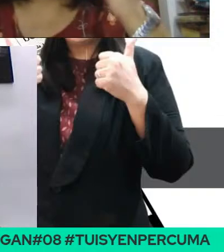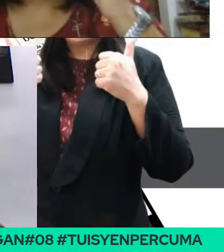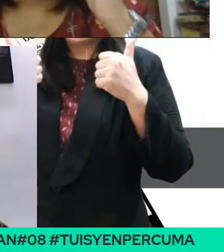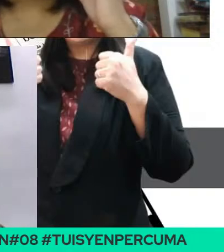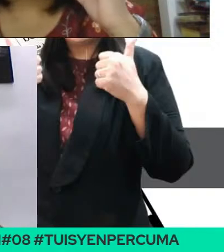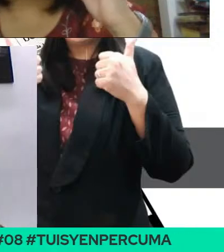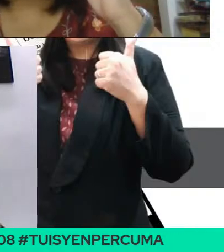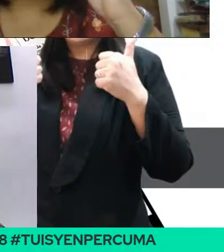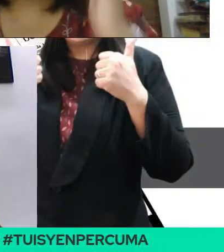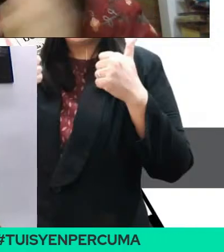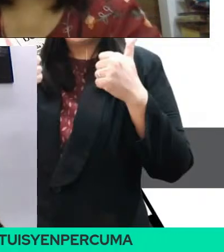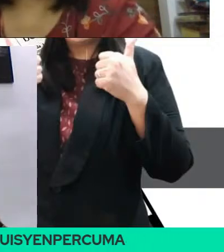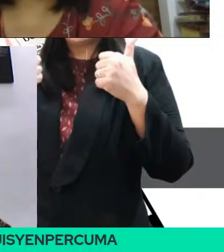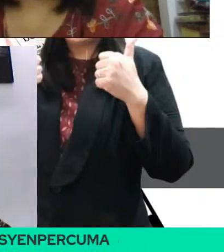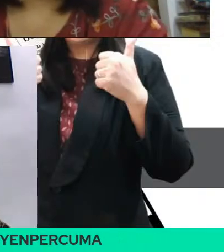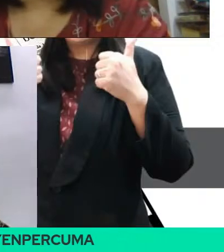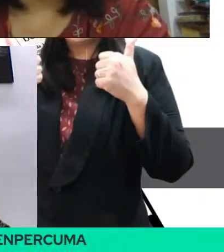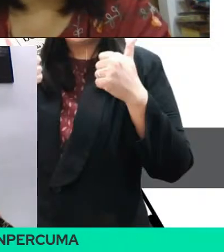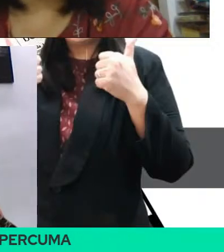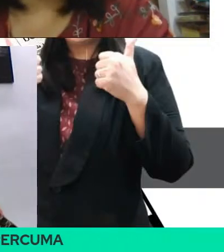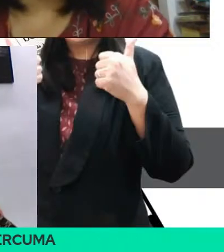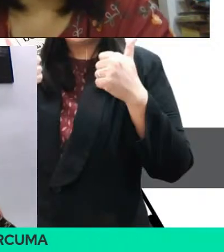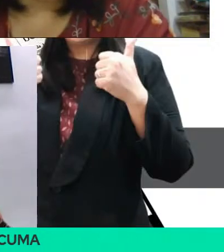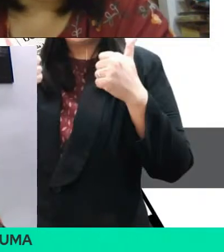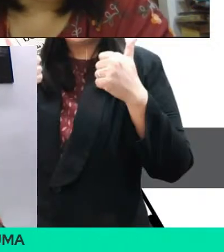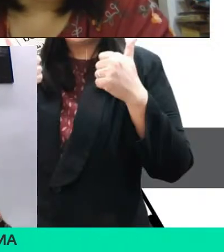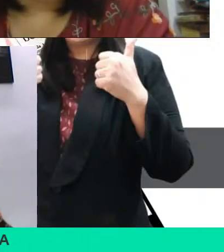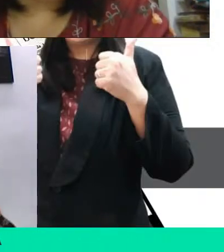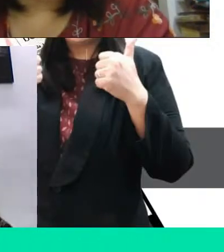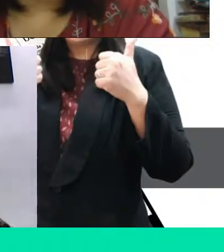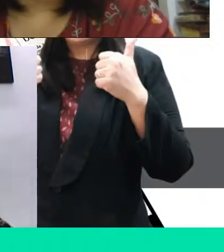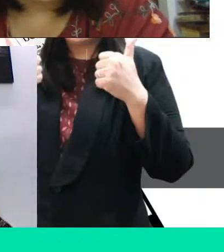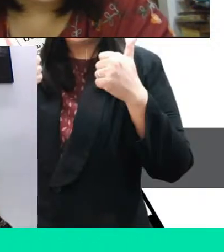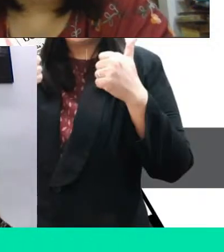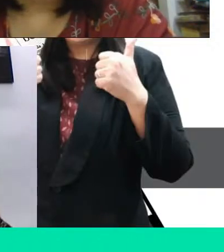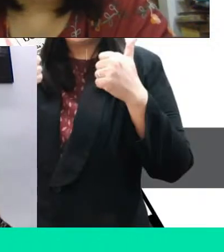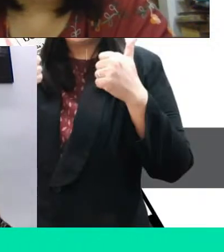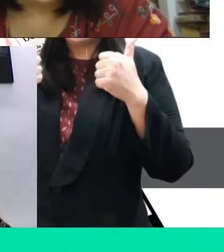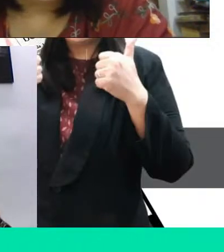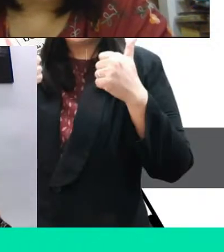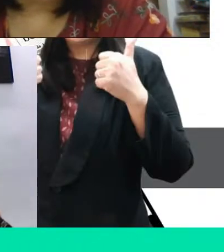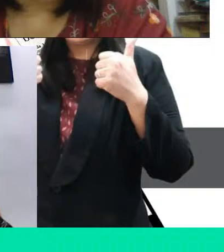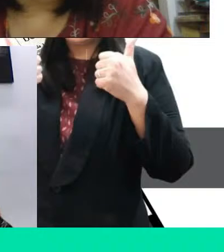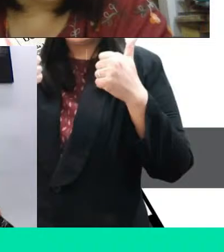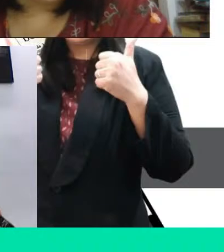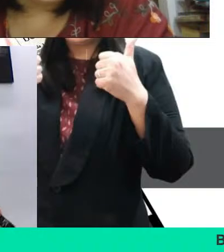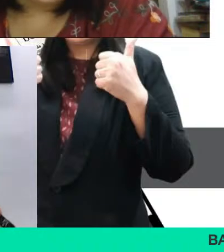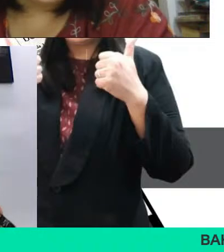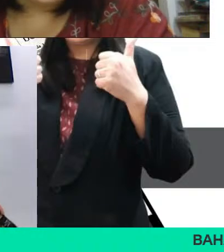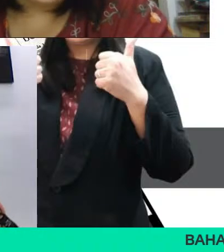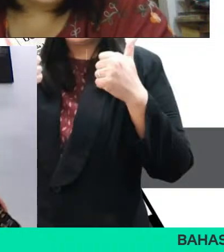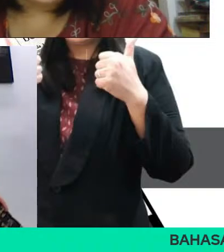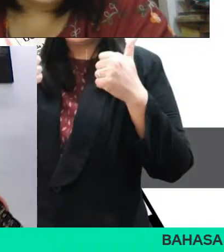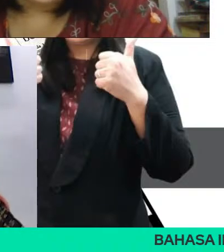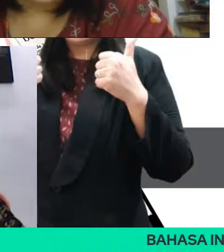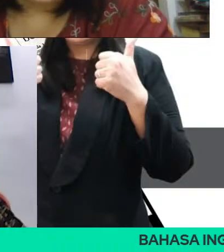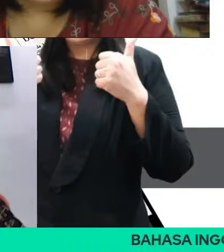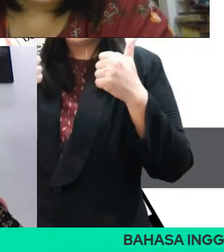subscribe our channel, you can even subscribe Cikgu Asha's channel and even Puan Manji's channel. Yes. All right,